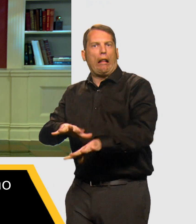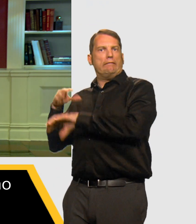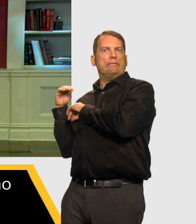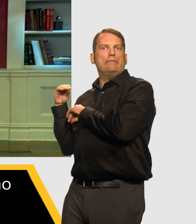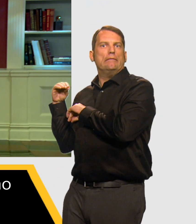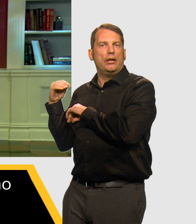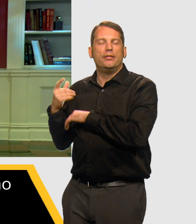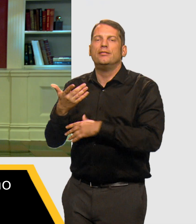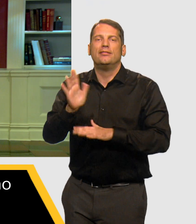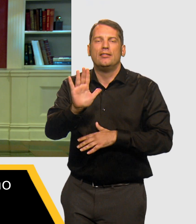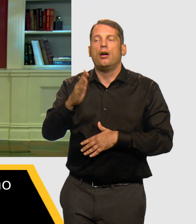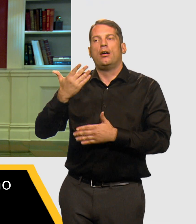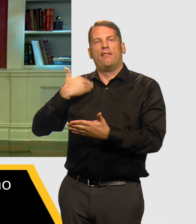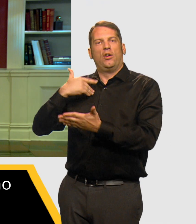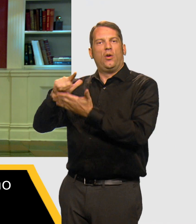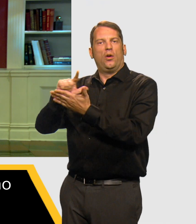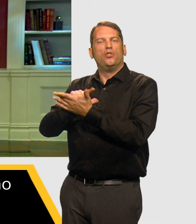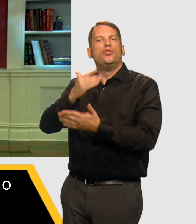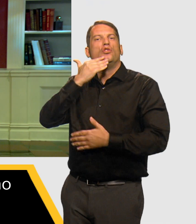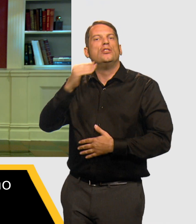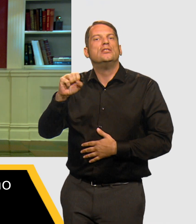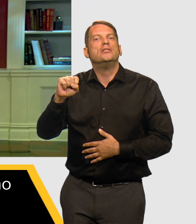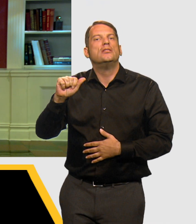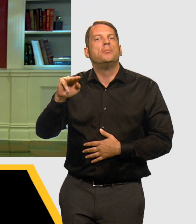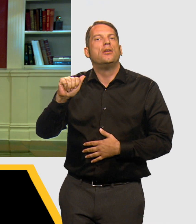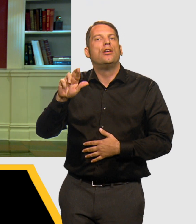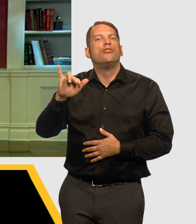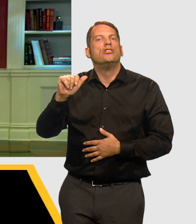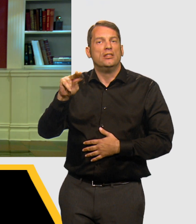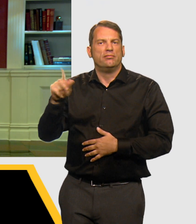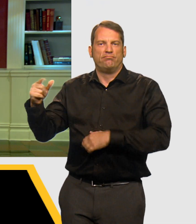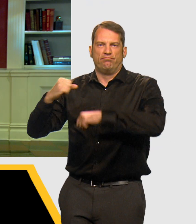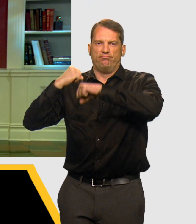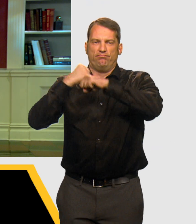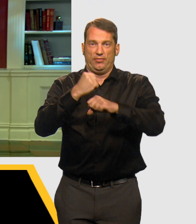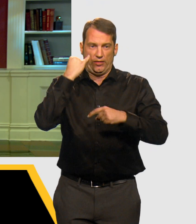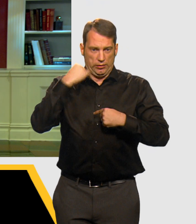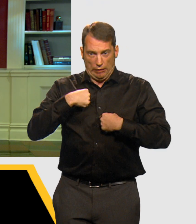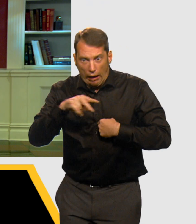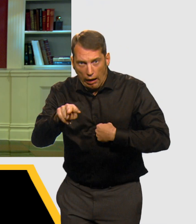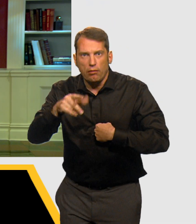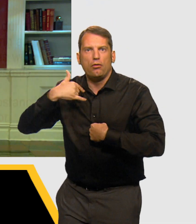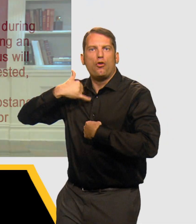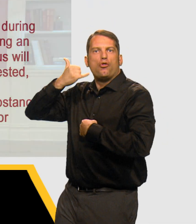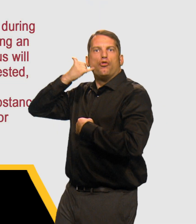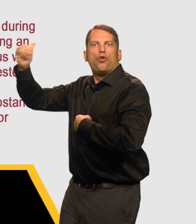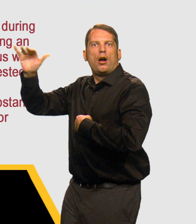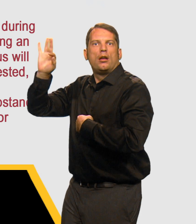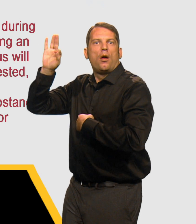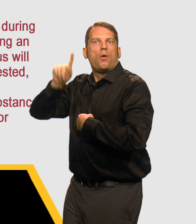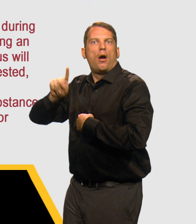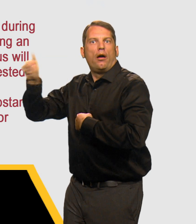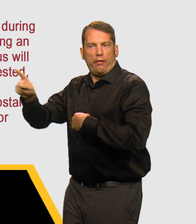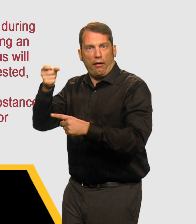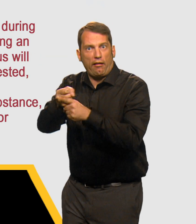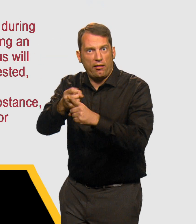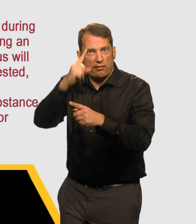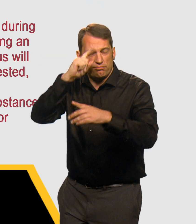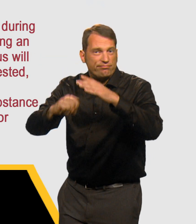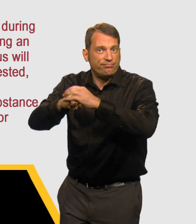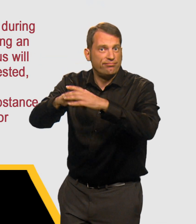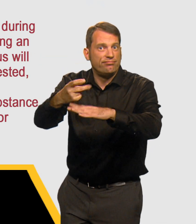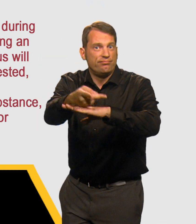Good Samaritan laws protect individuals who call 911 in the event of an overdose. Under Maryland's Good Samaritan